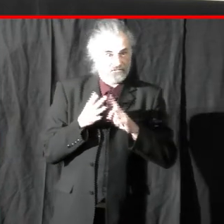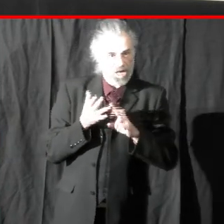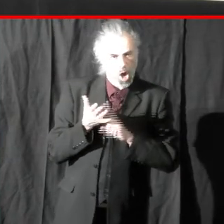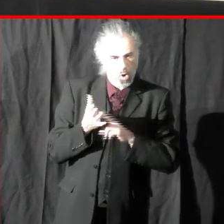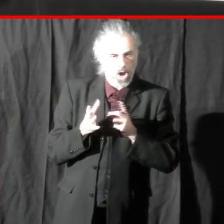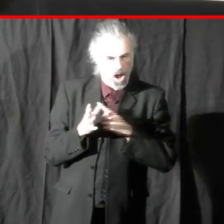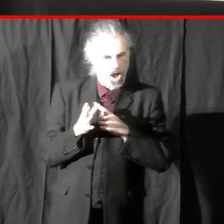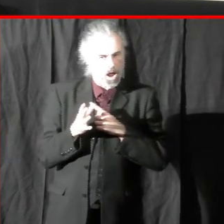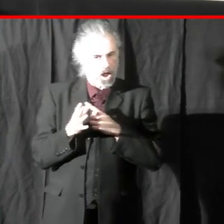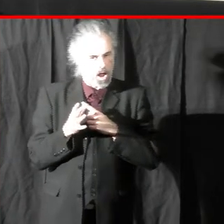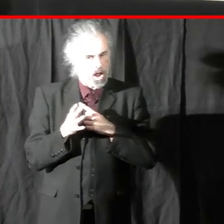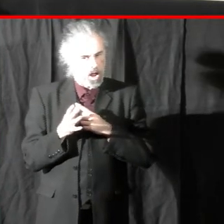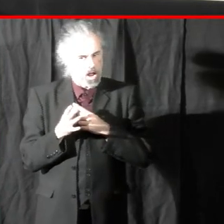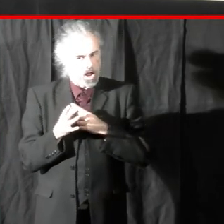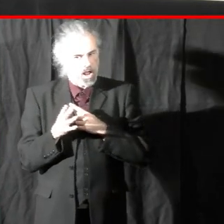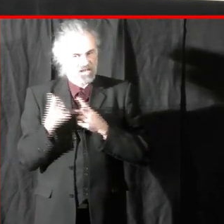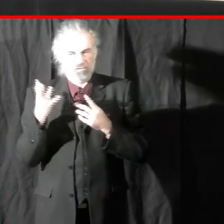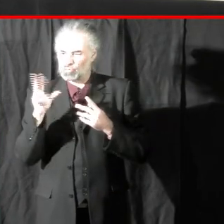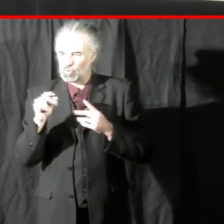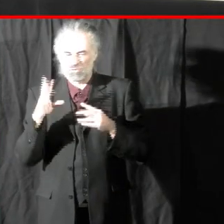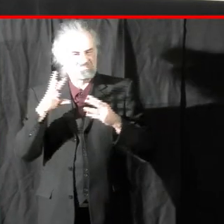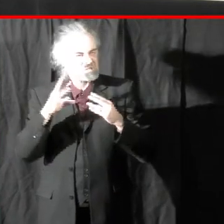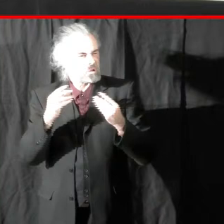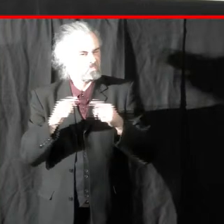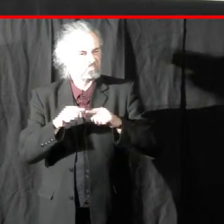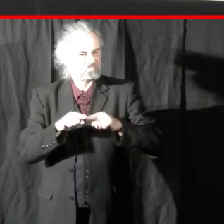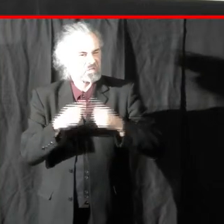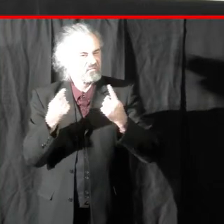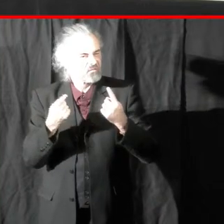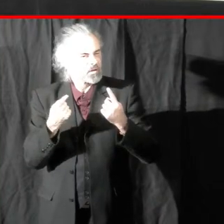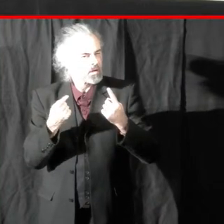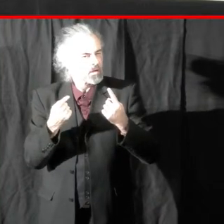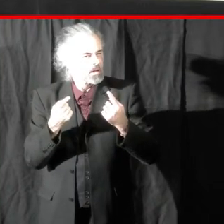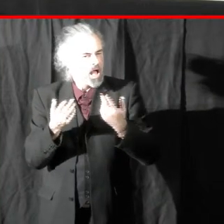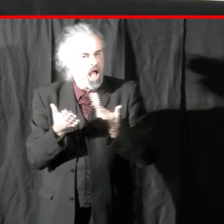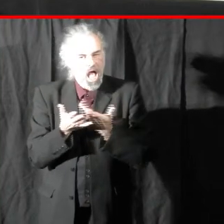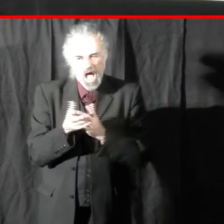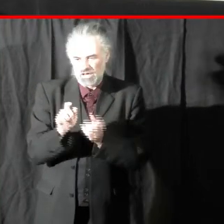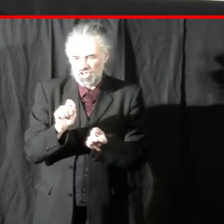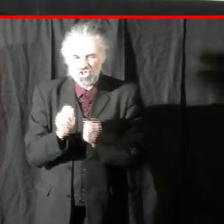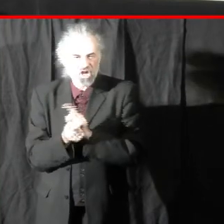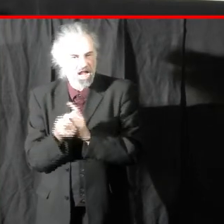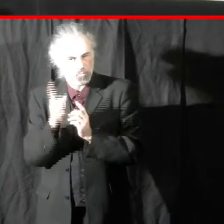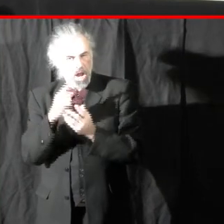something differently, if she did something differently, how could we change the outcome?